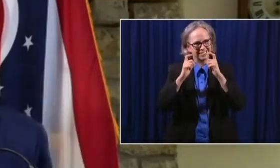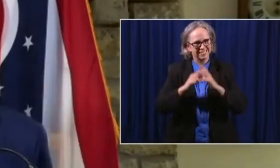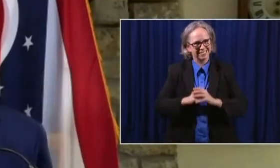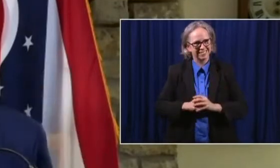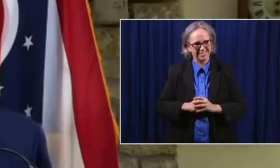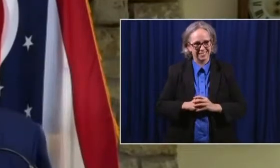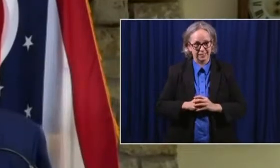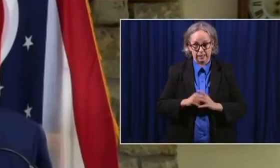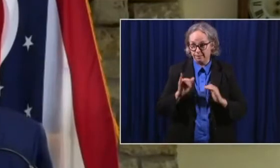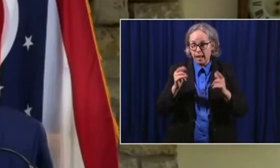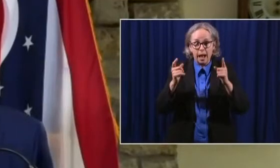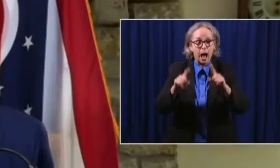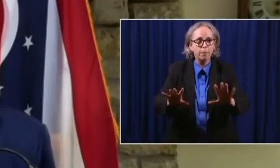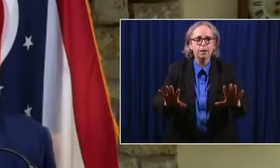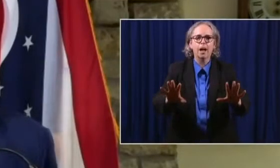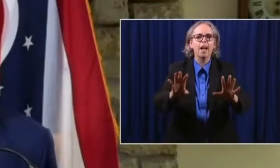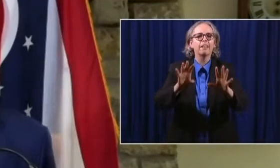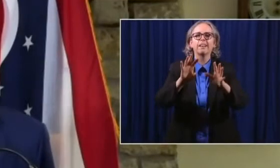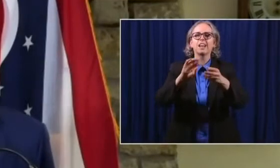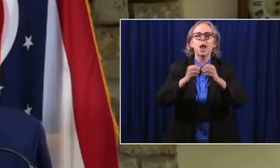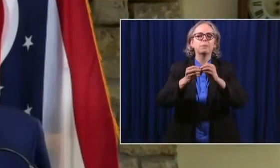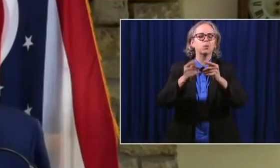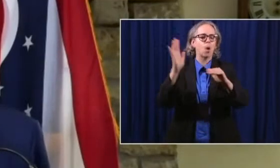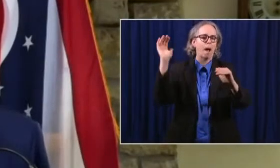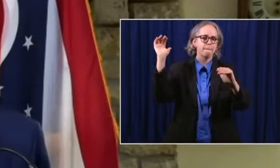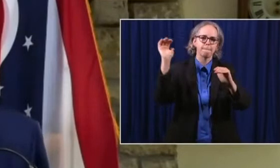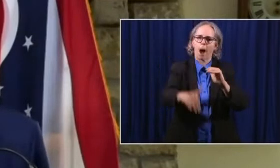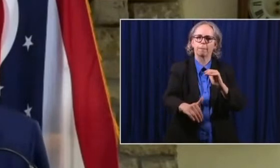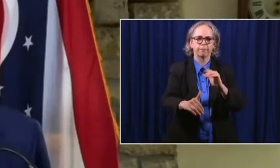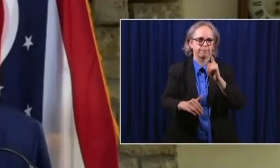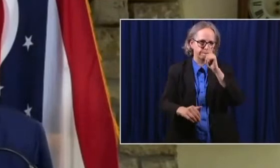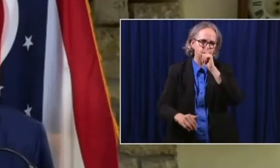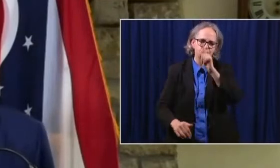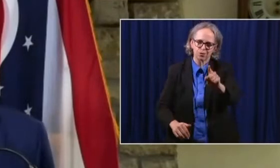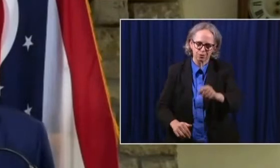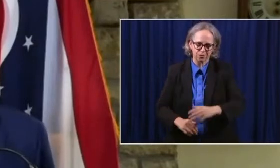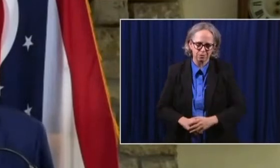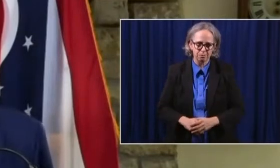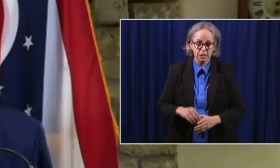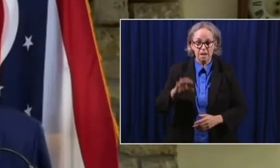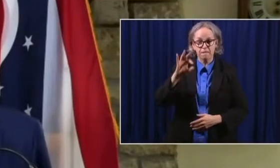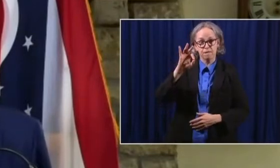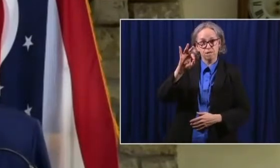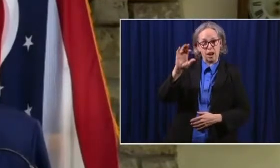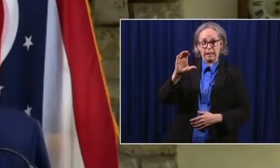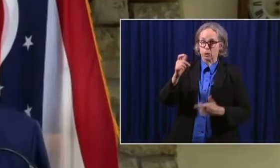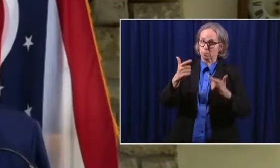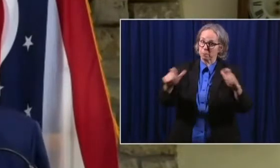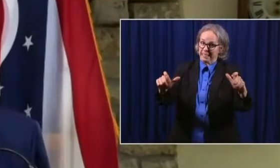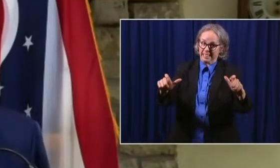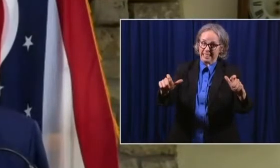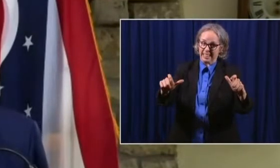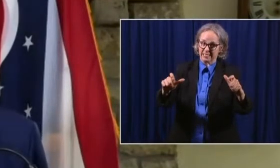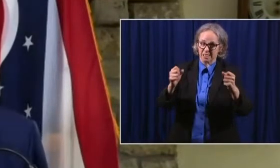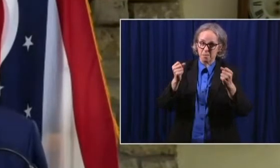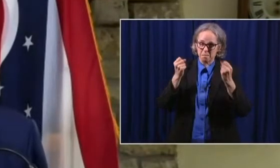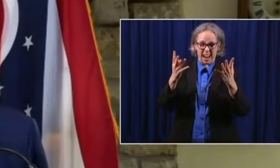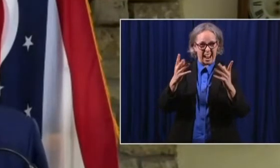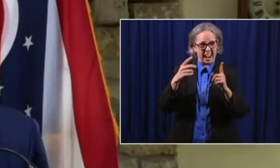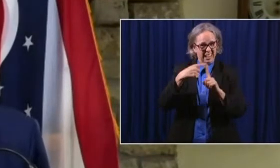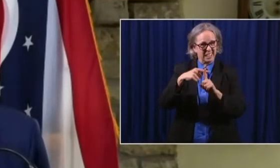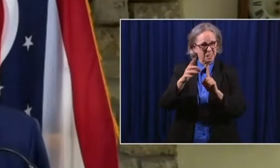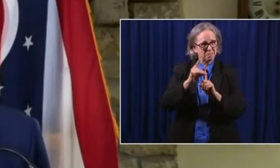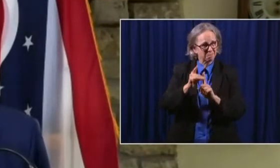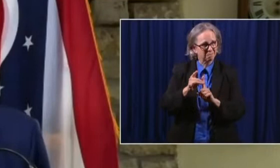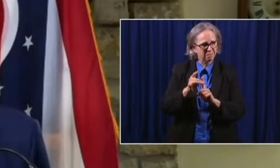number of cases. So still a lot of cases. It's a big county, but we're moving in the right direction. Very, very